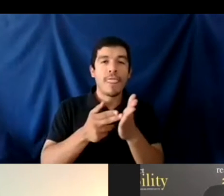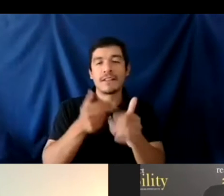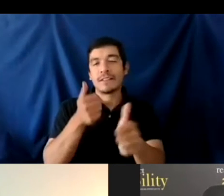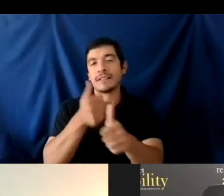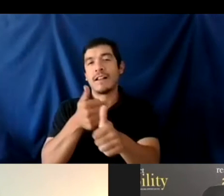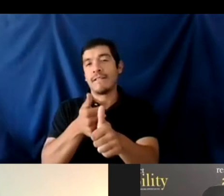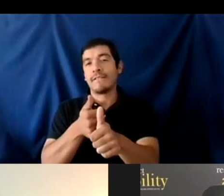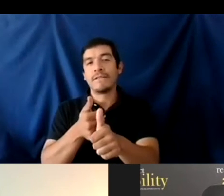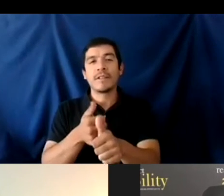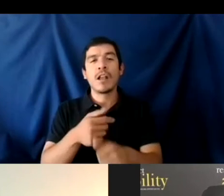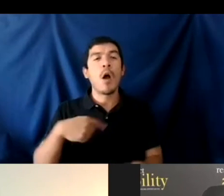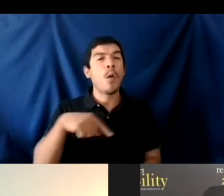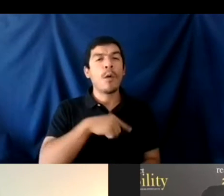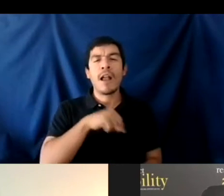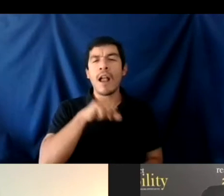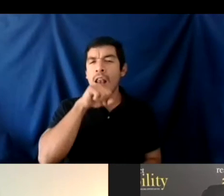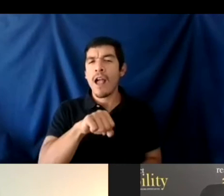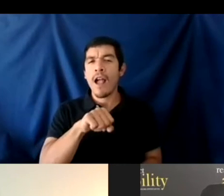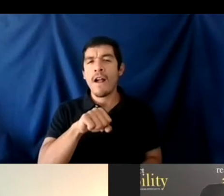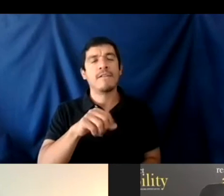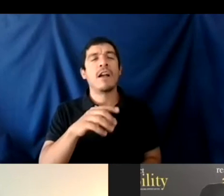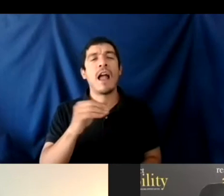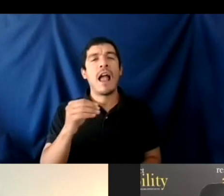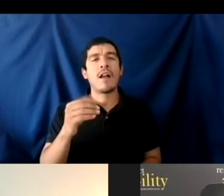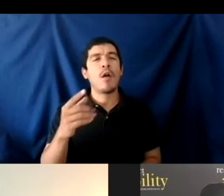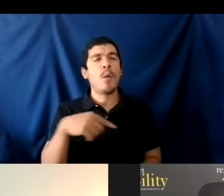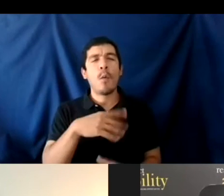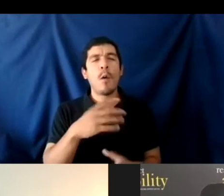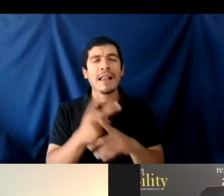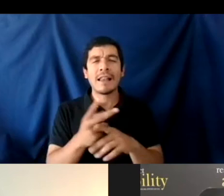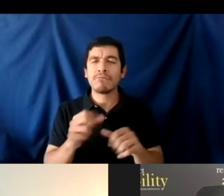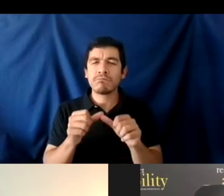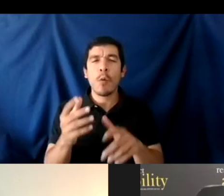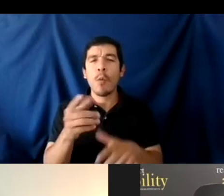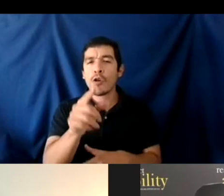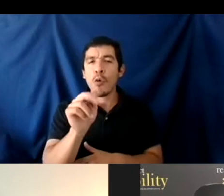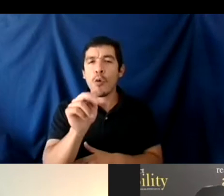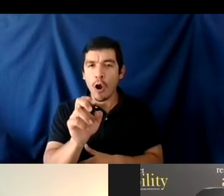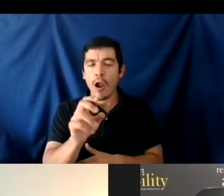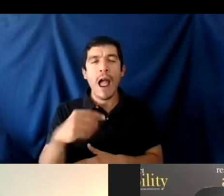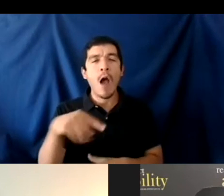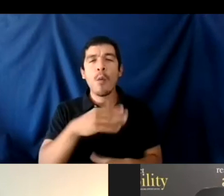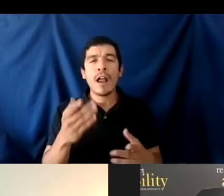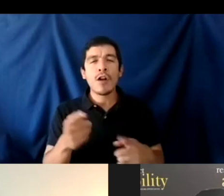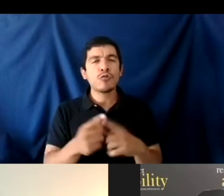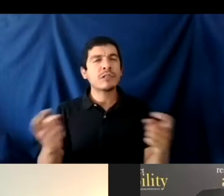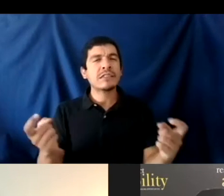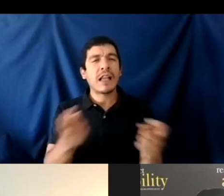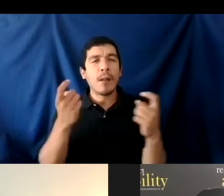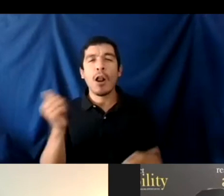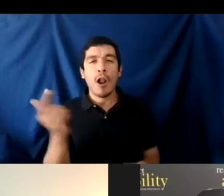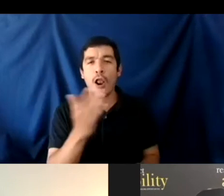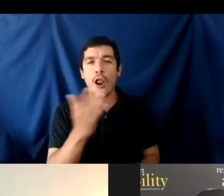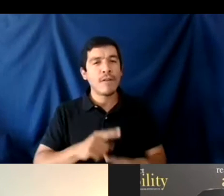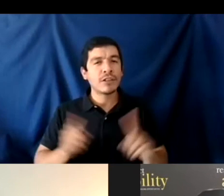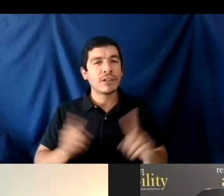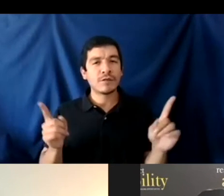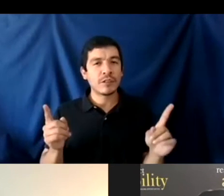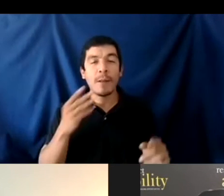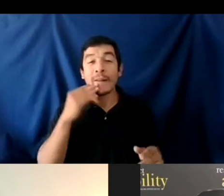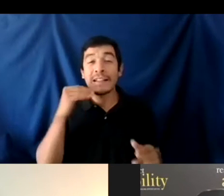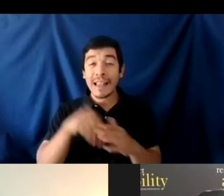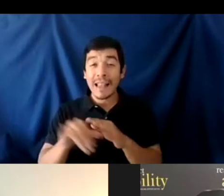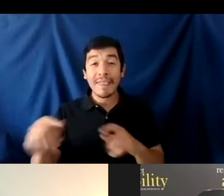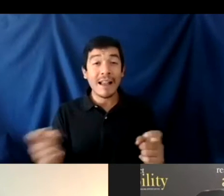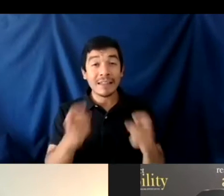selves. We love and embrace who and what you are, and we're here to celebrate that, because it is in that celebration